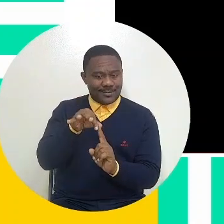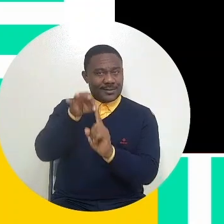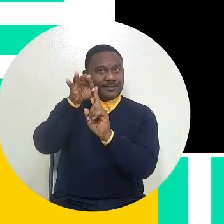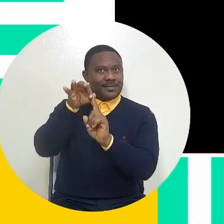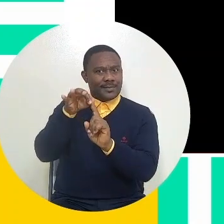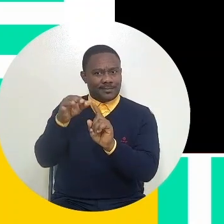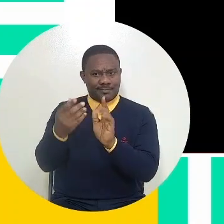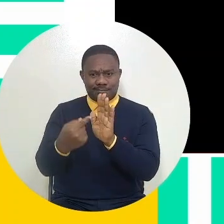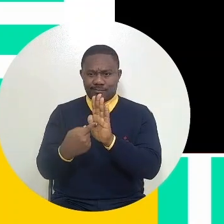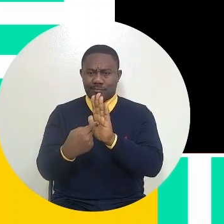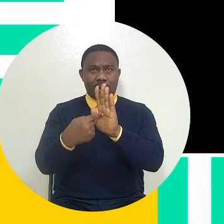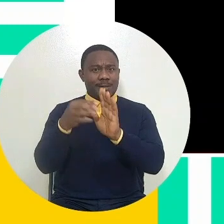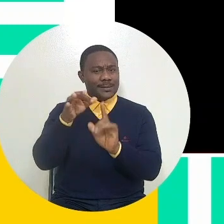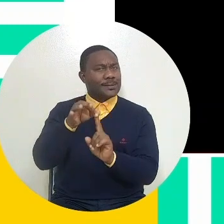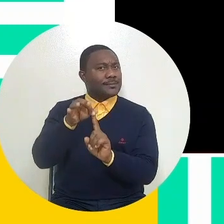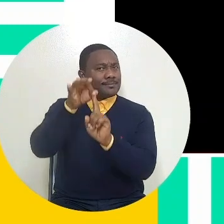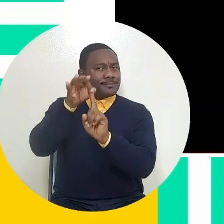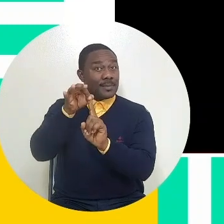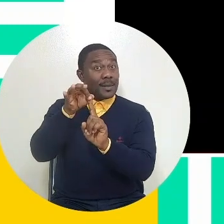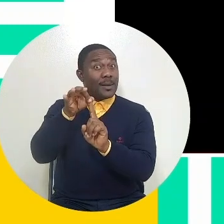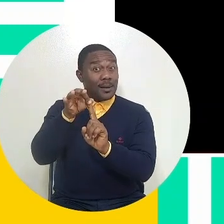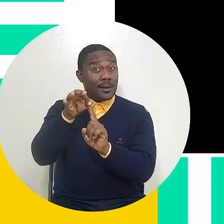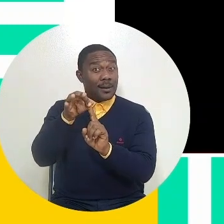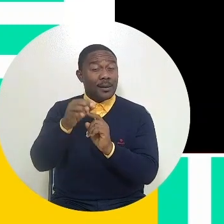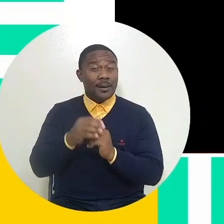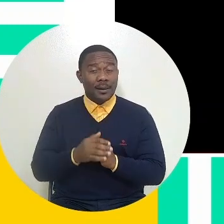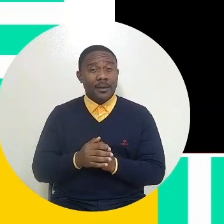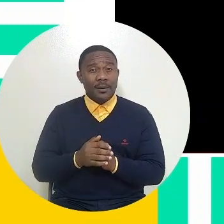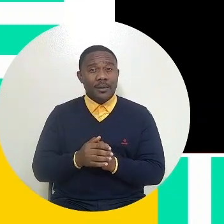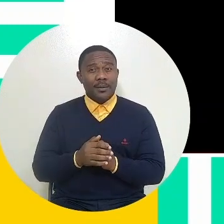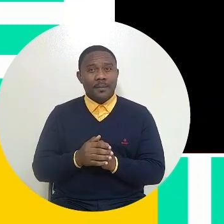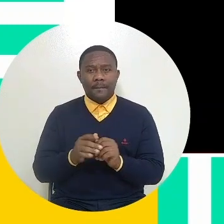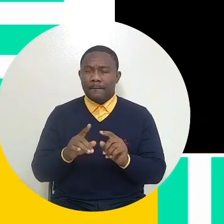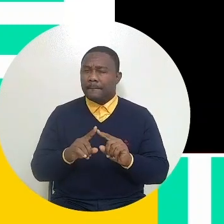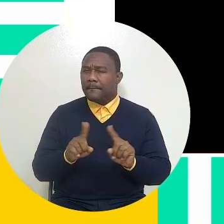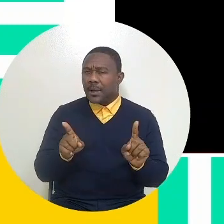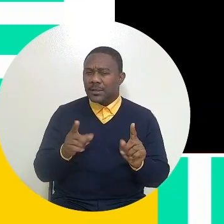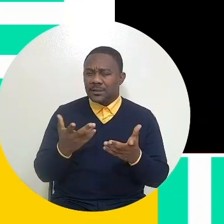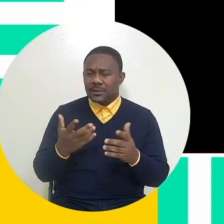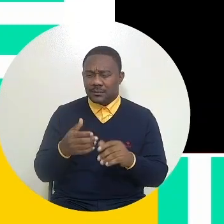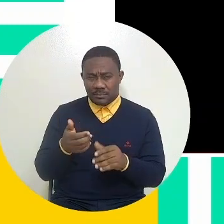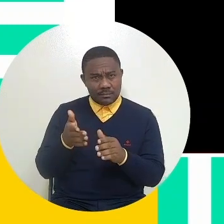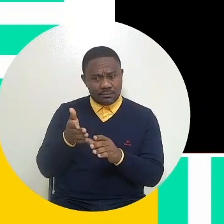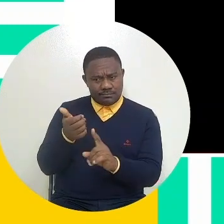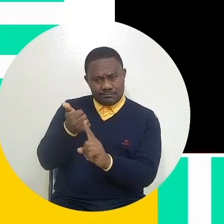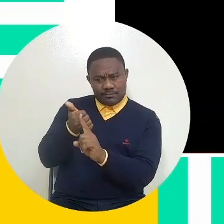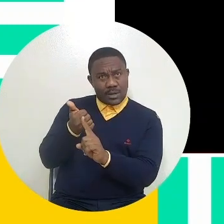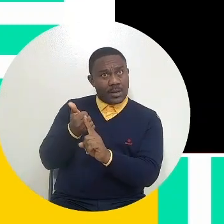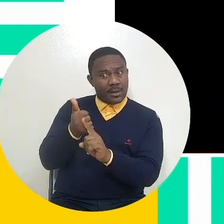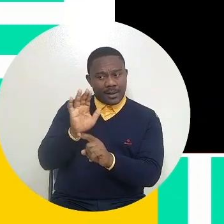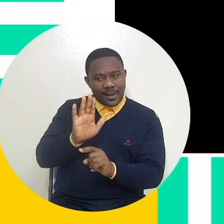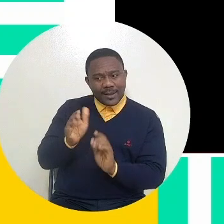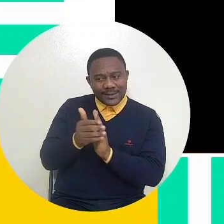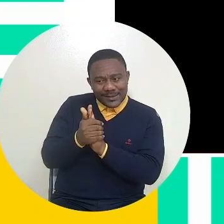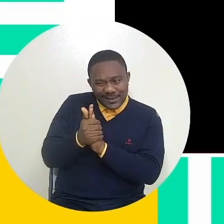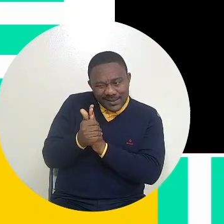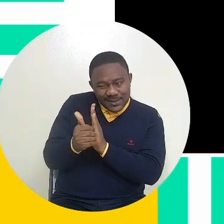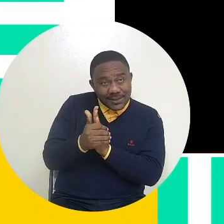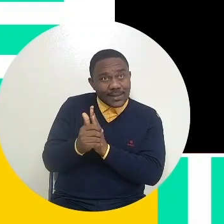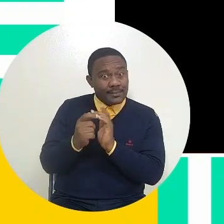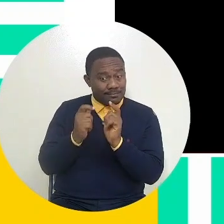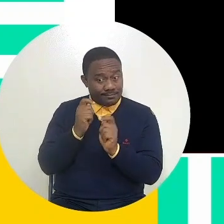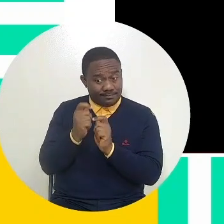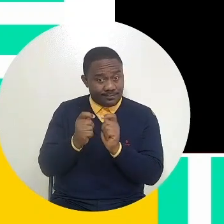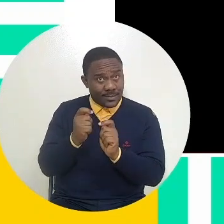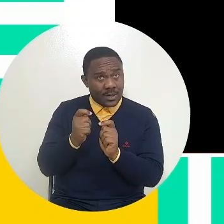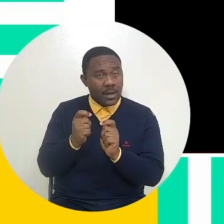distinctively market your uniqueness. But in a word definition, personal brand is the combination of one's skills and talent to produce value